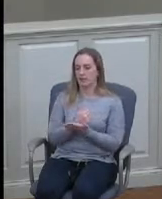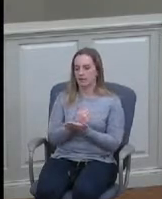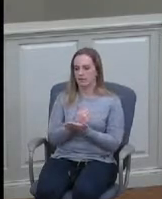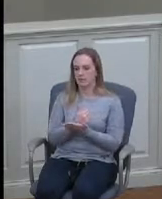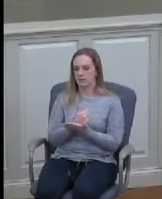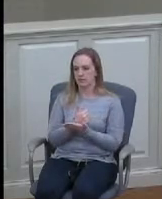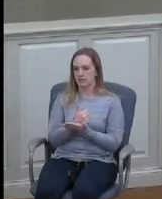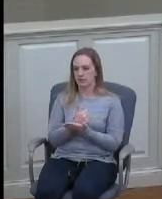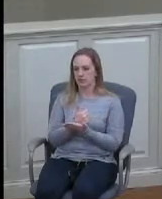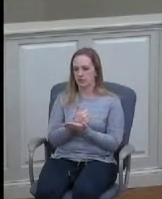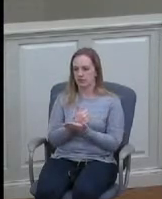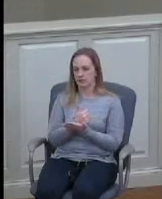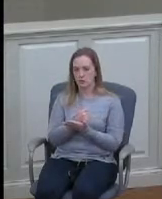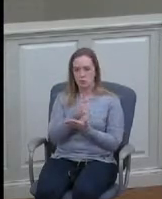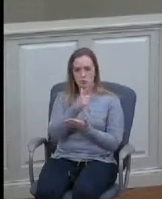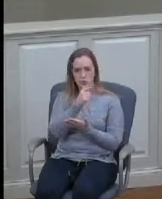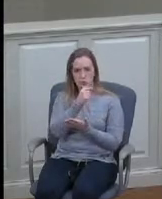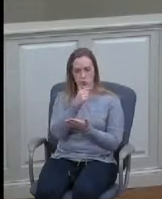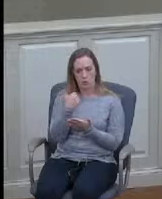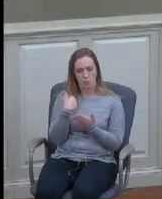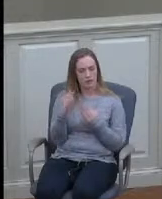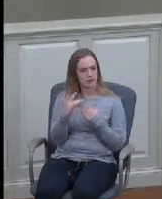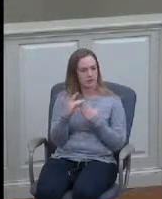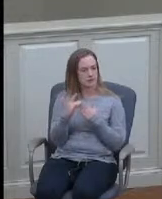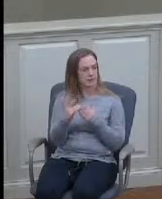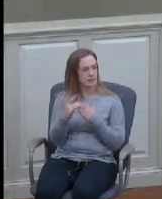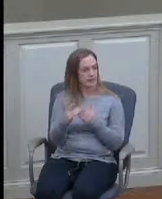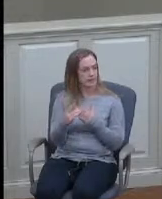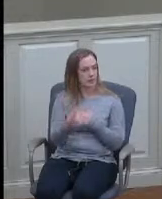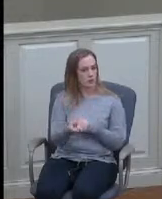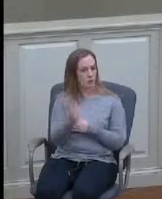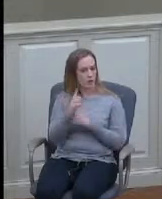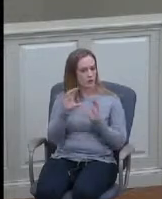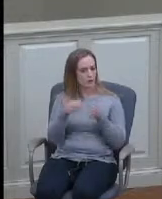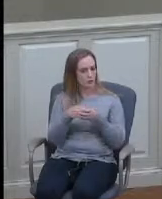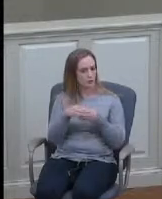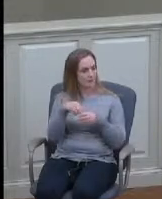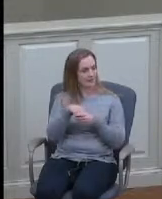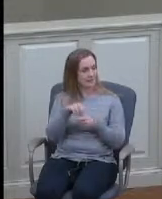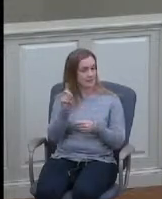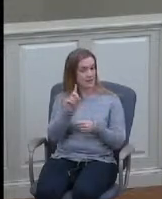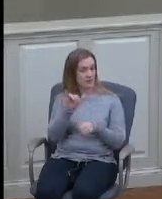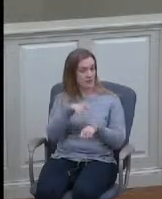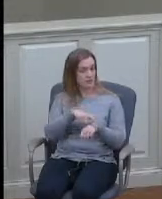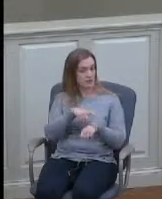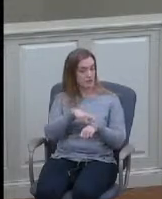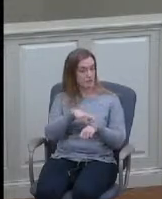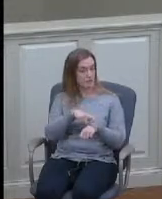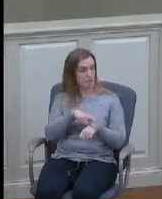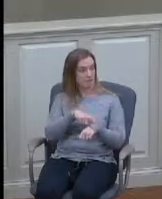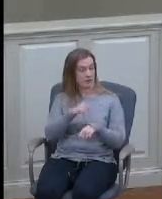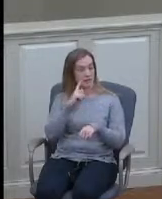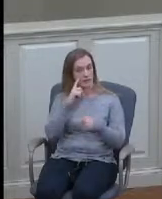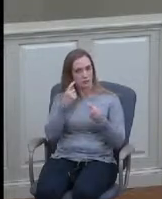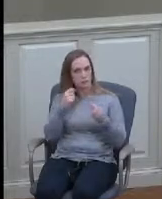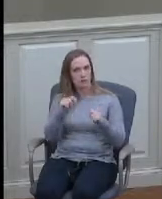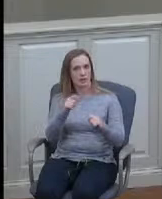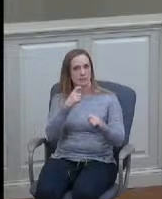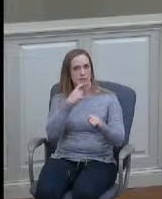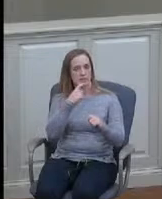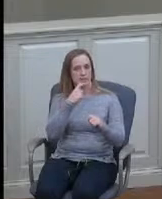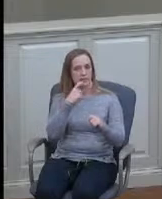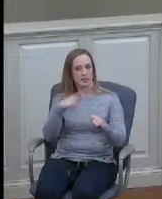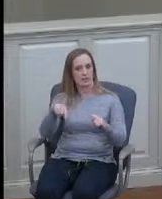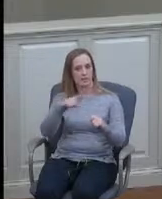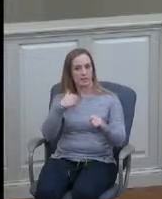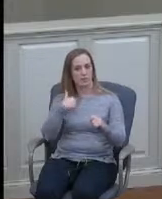wasn't it being spearheaded by just one group in Danville at the time, who I think tried to say they were